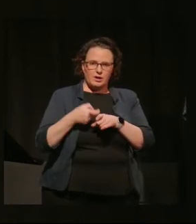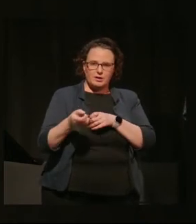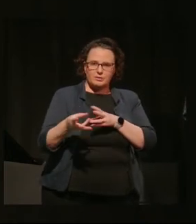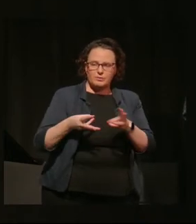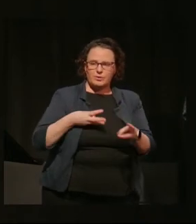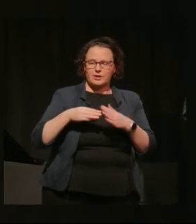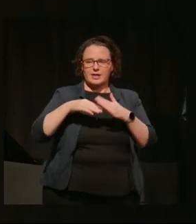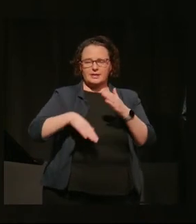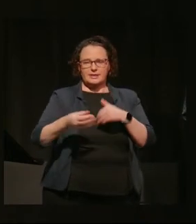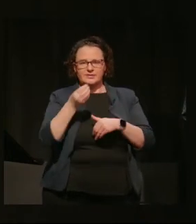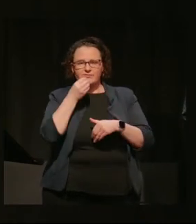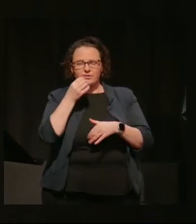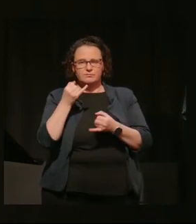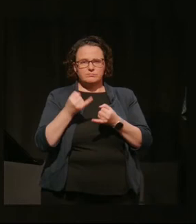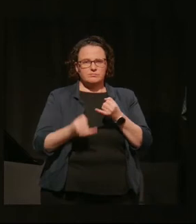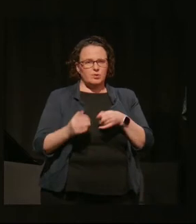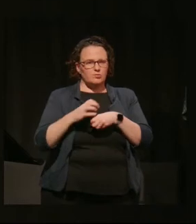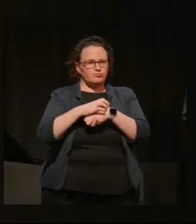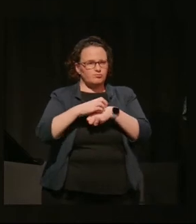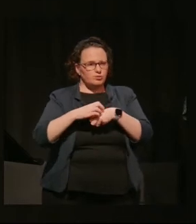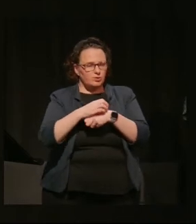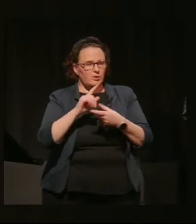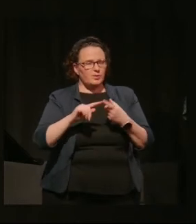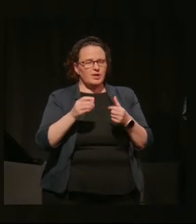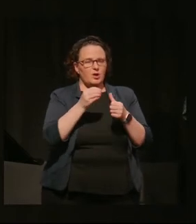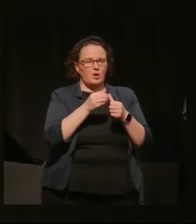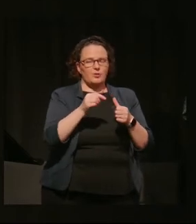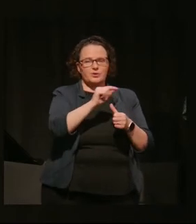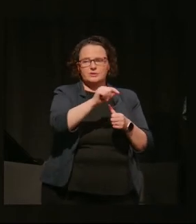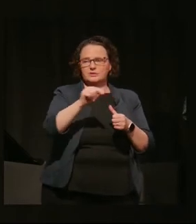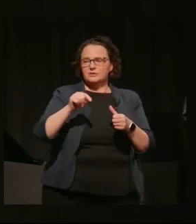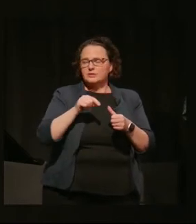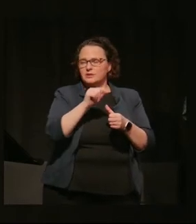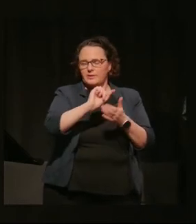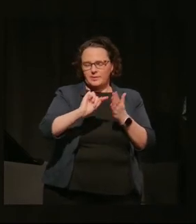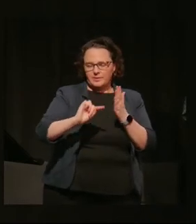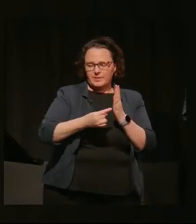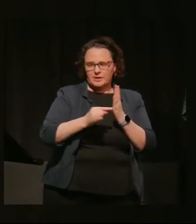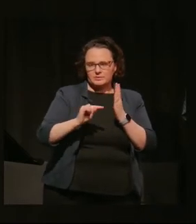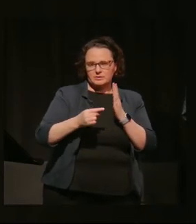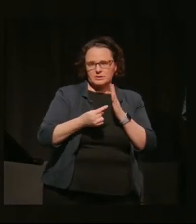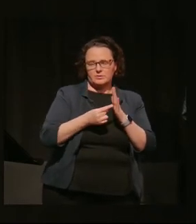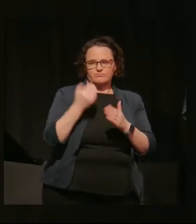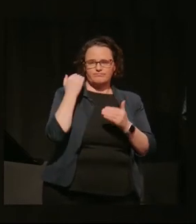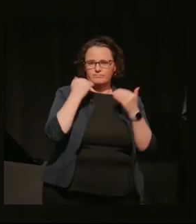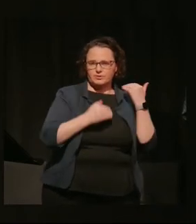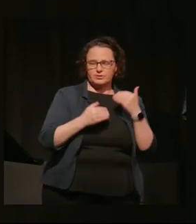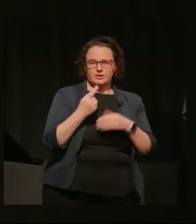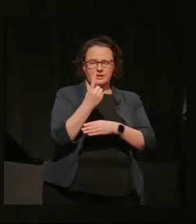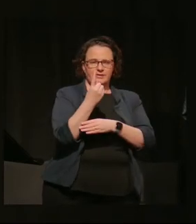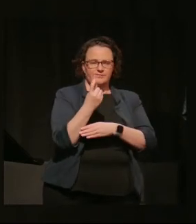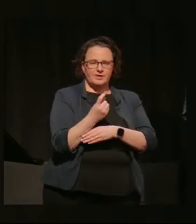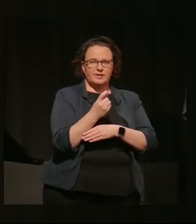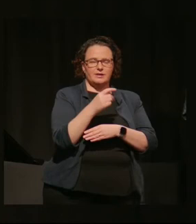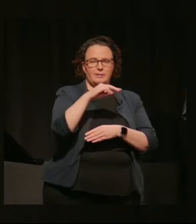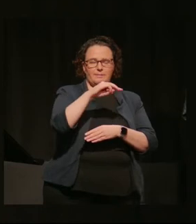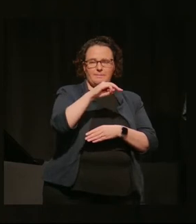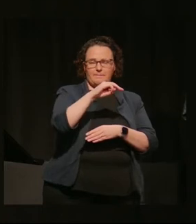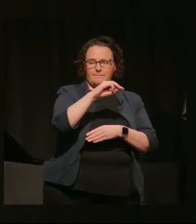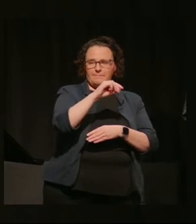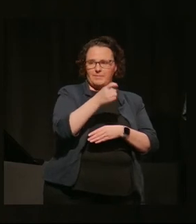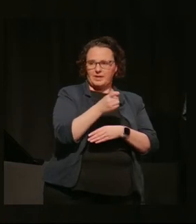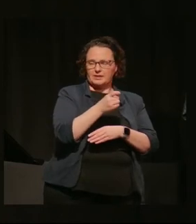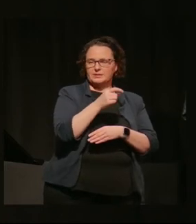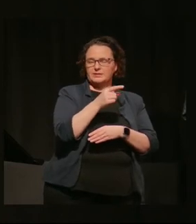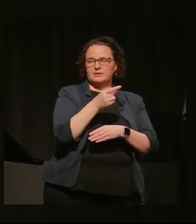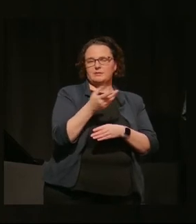food, and greater brutality than other inmates, thousands were murdered. I invite Max